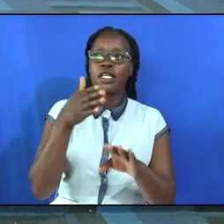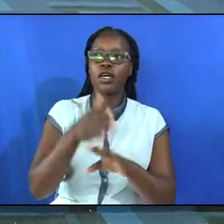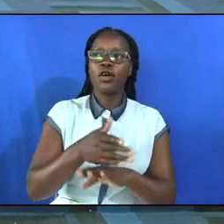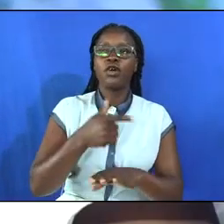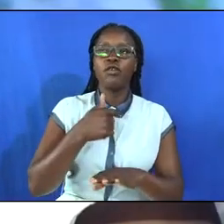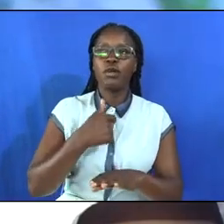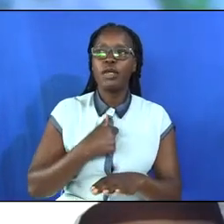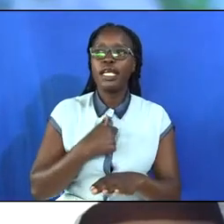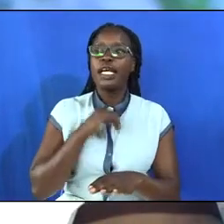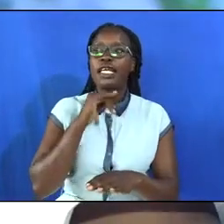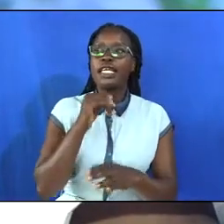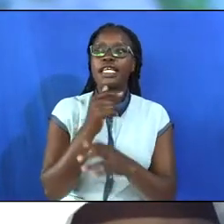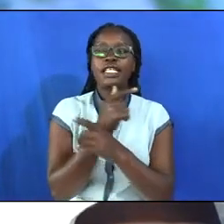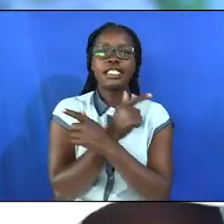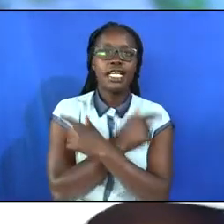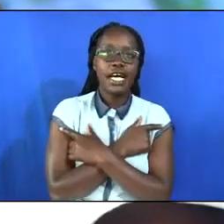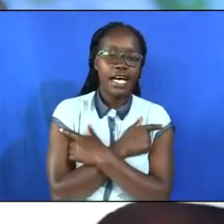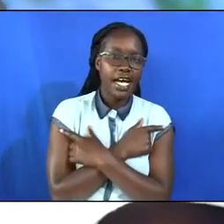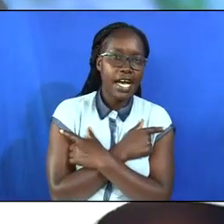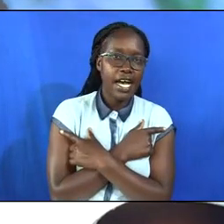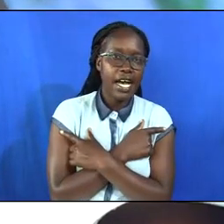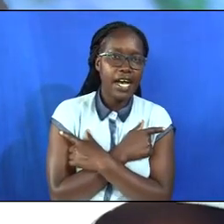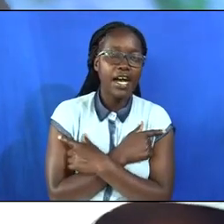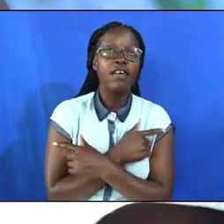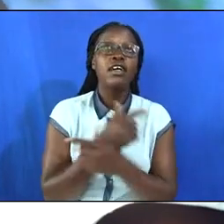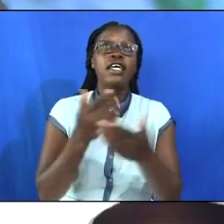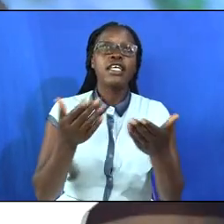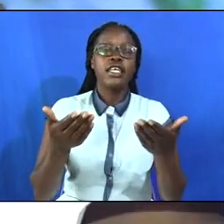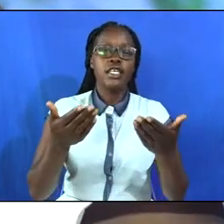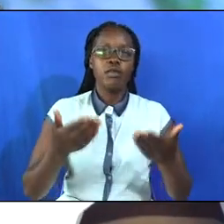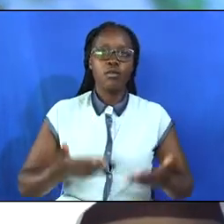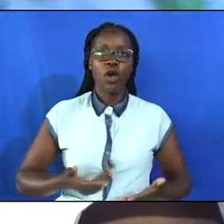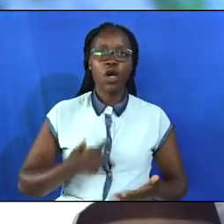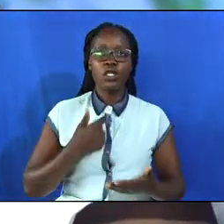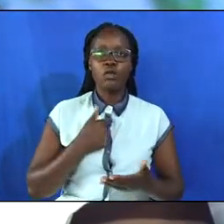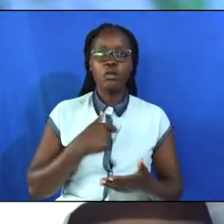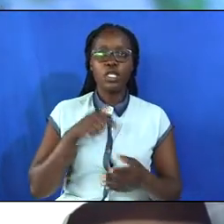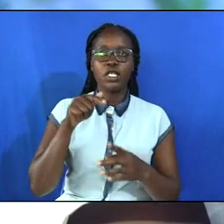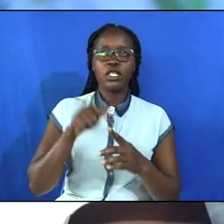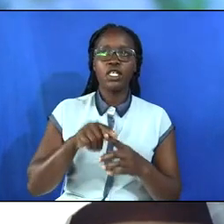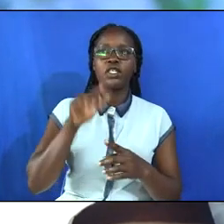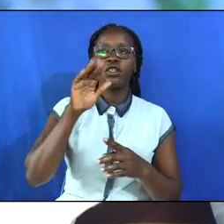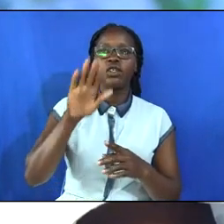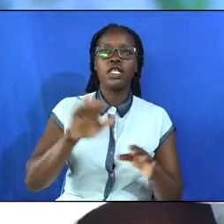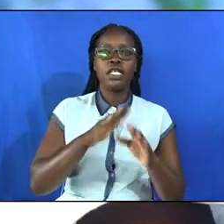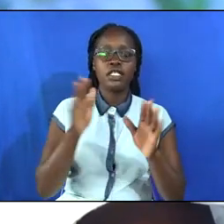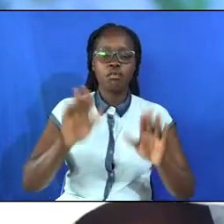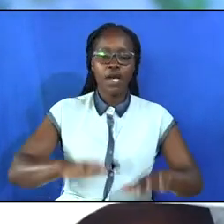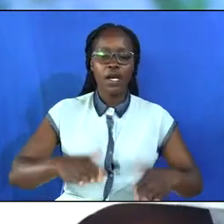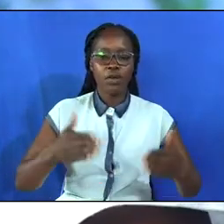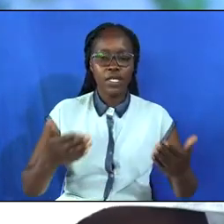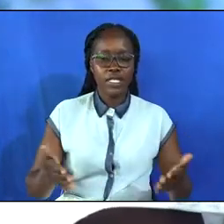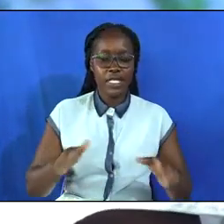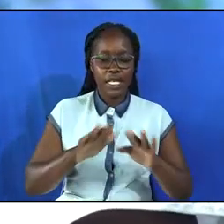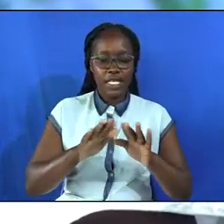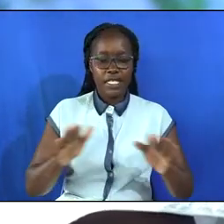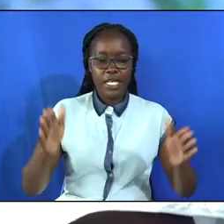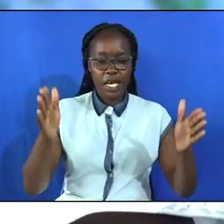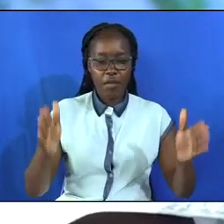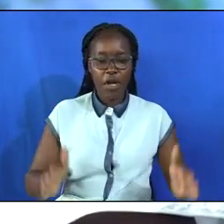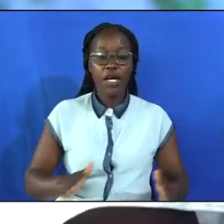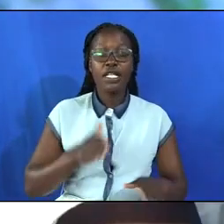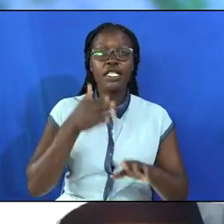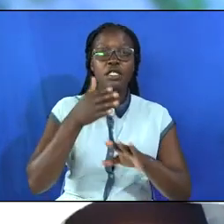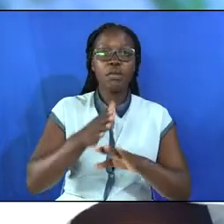His banner over me is love. He brought me to His